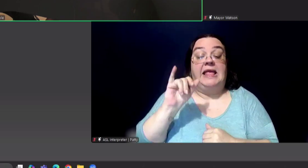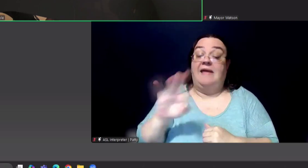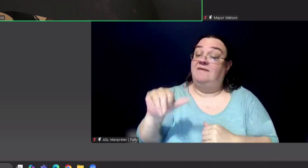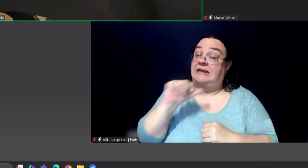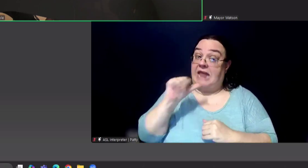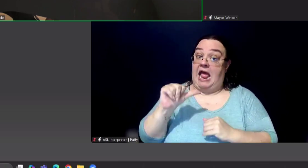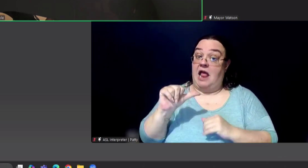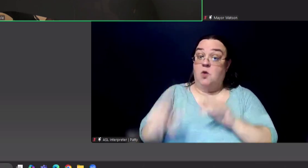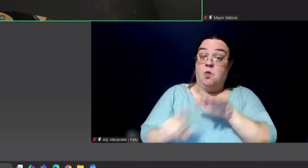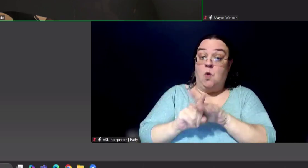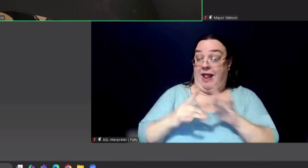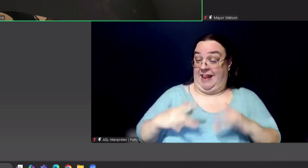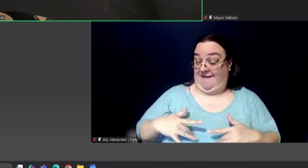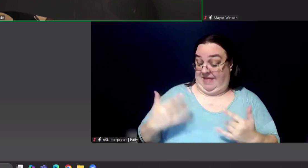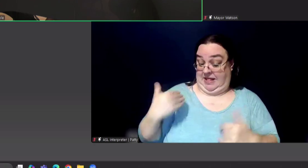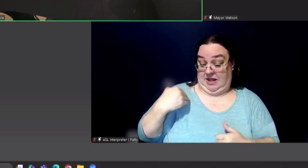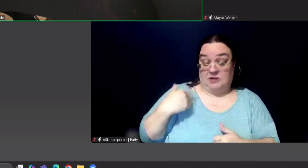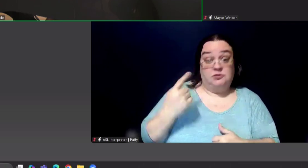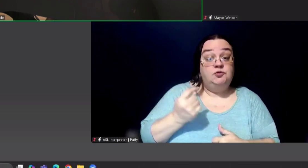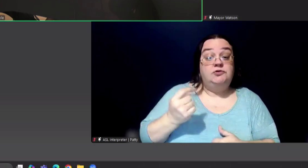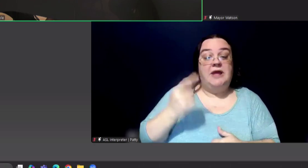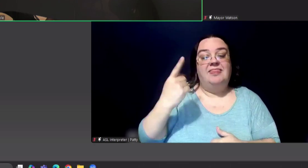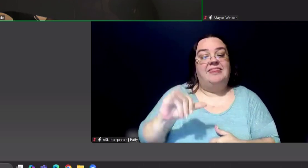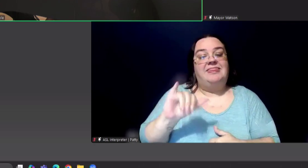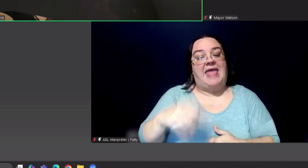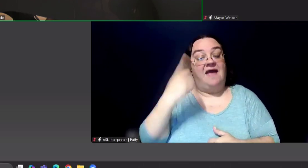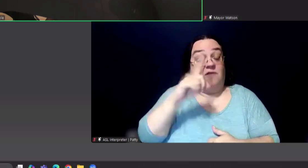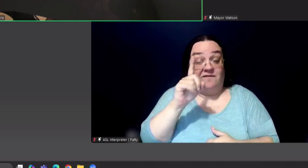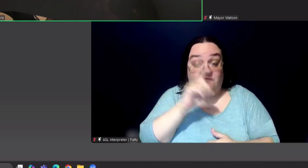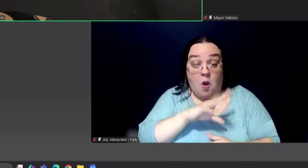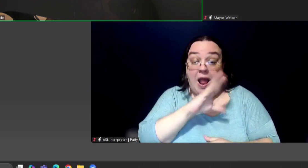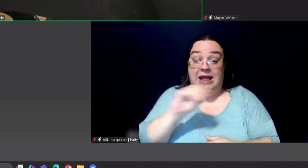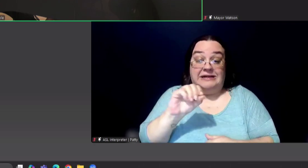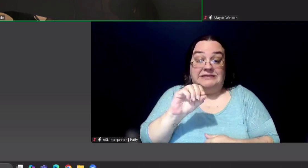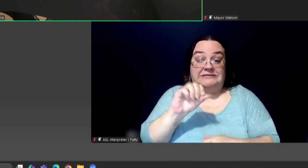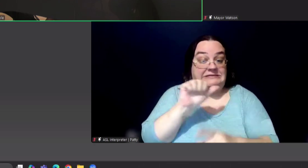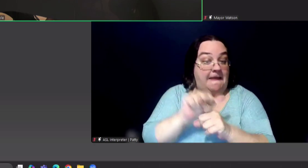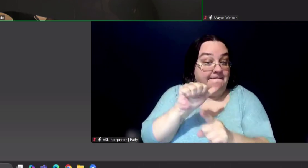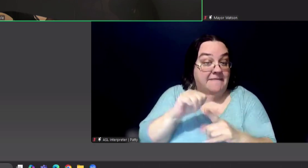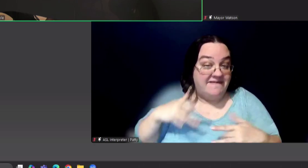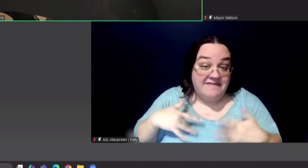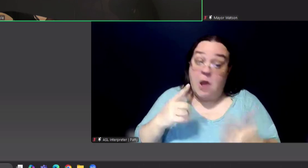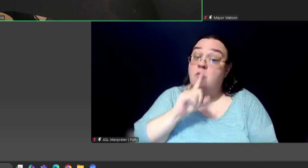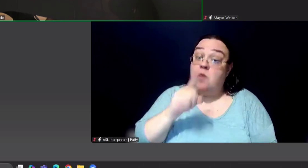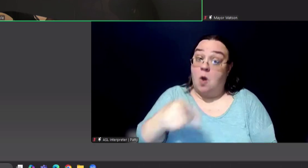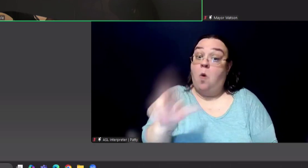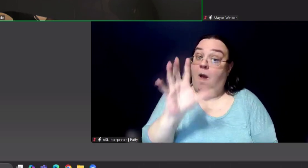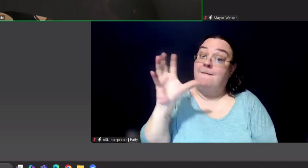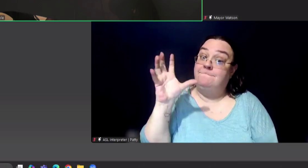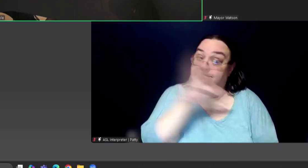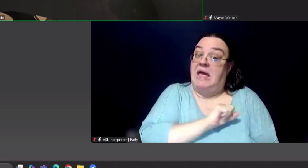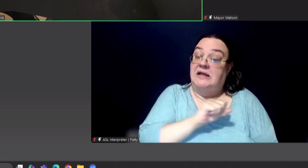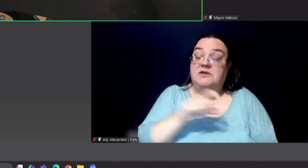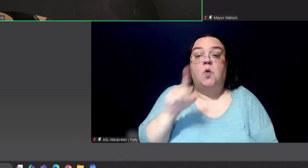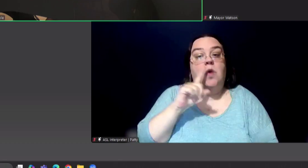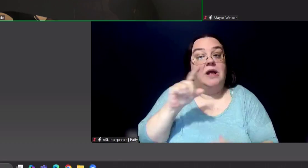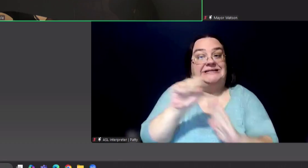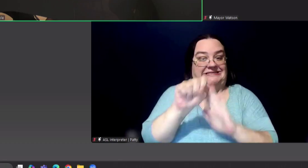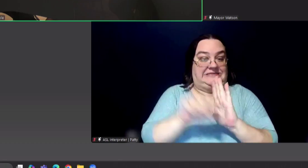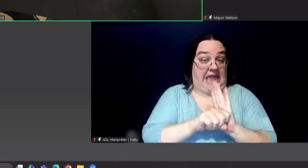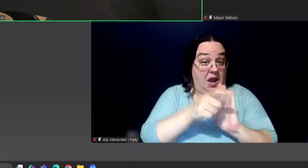on Tuesday, you certainly missed a great event. The state's attorney came and her